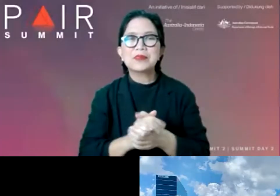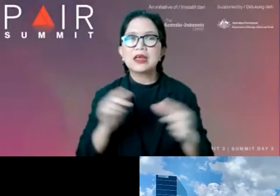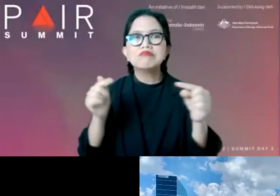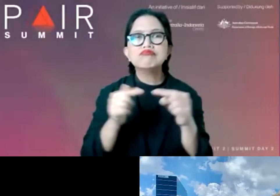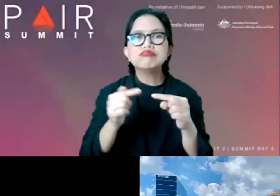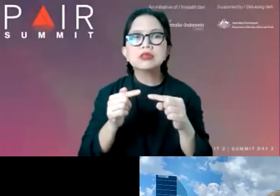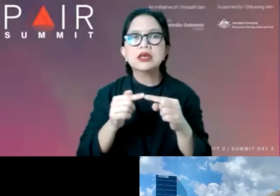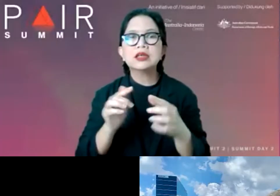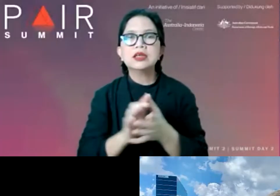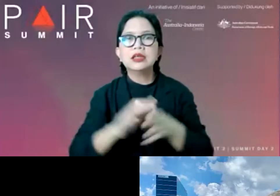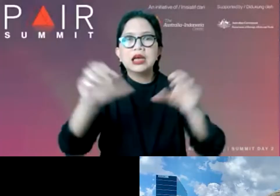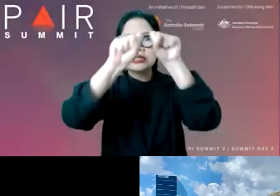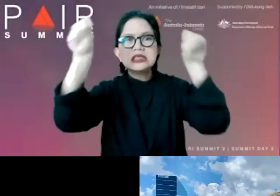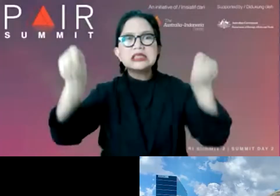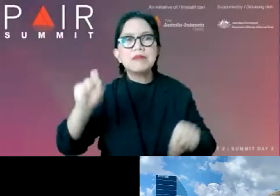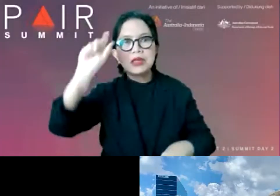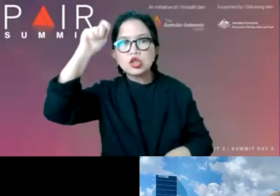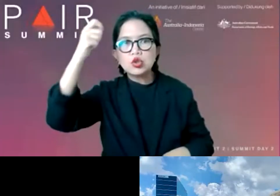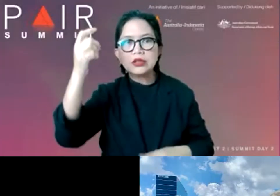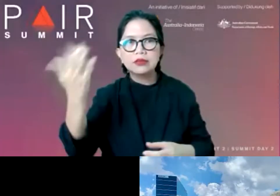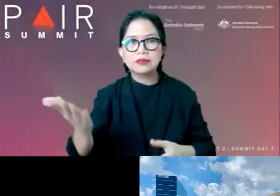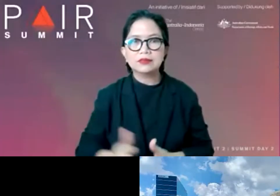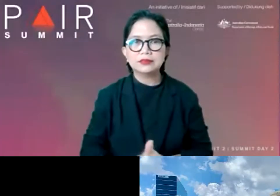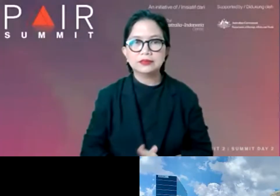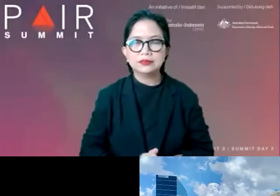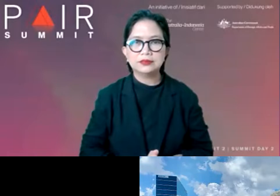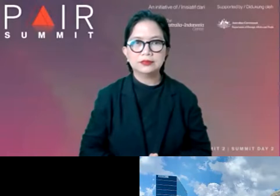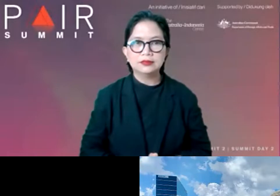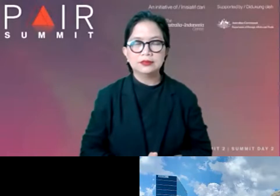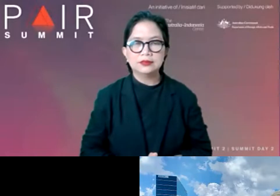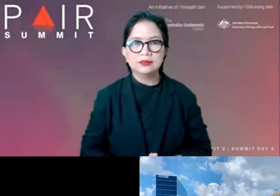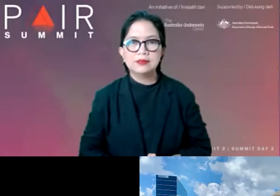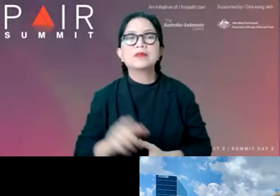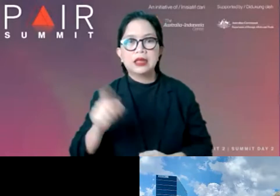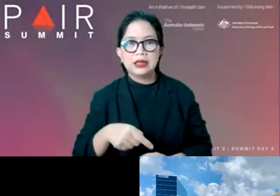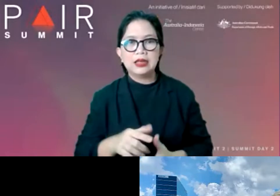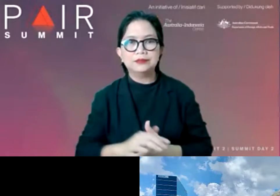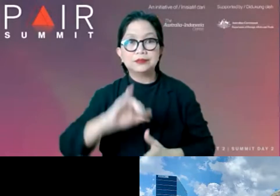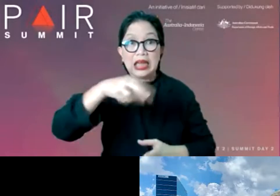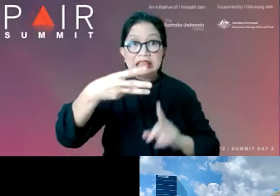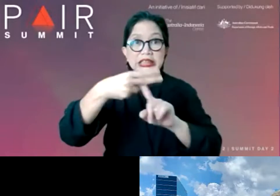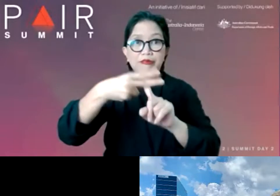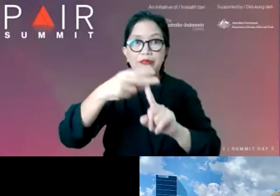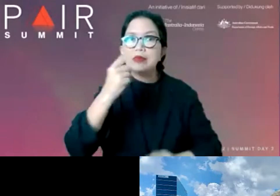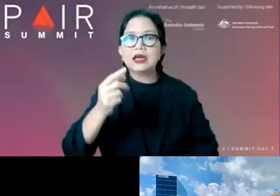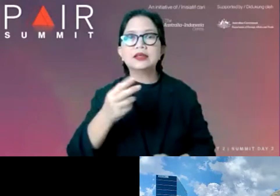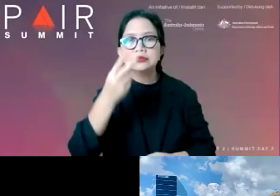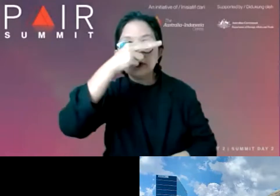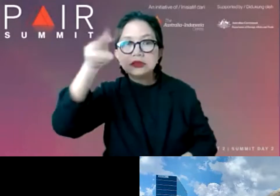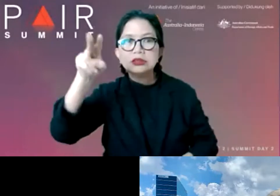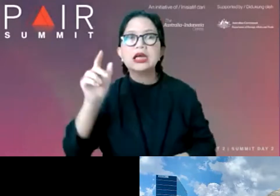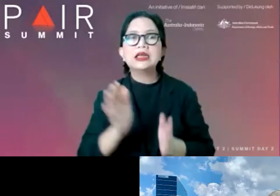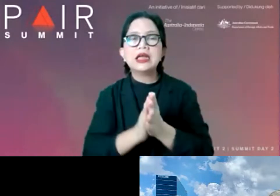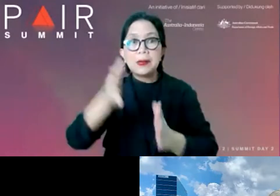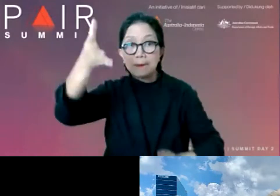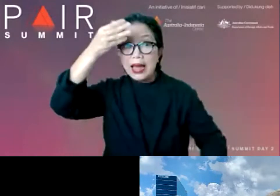Thanks, Helen. Yes, not only from the business point of view, but also just based on experience, you know,